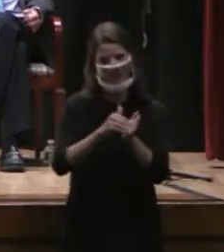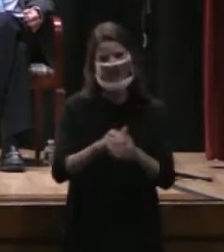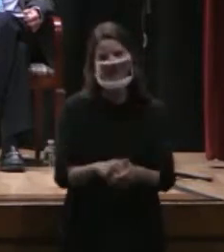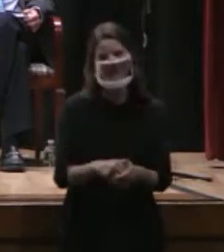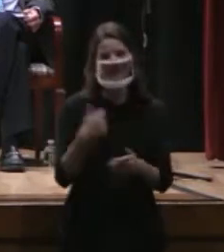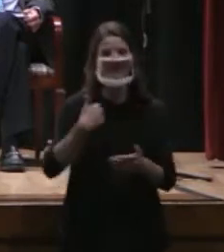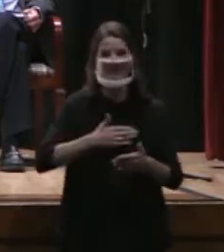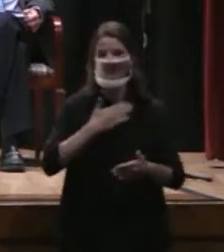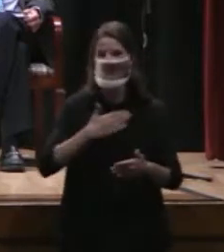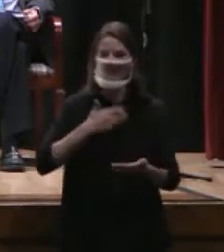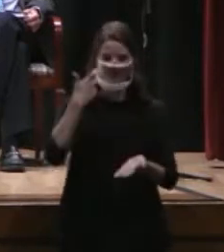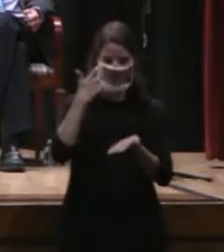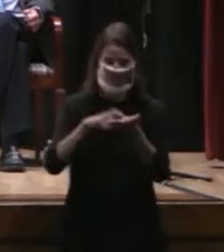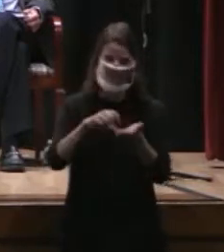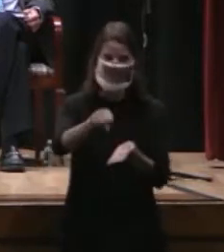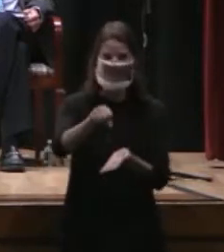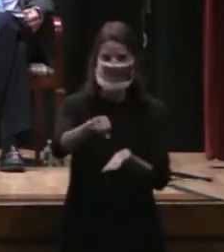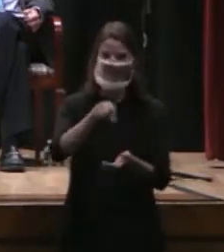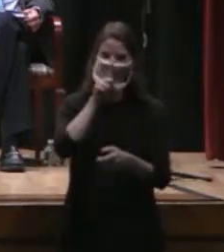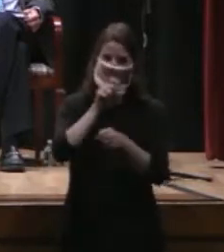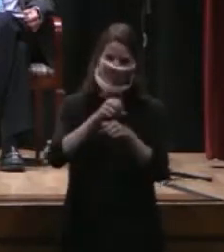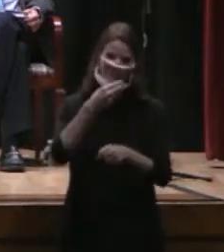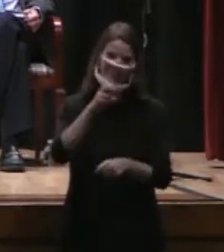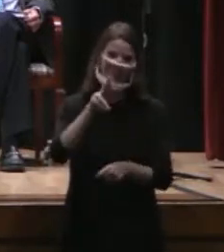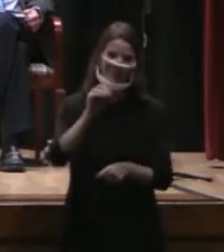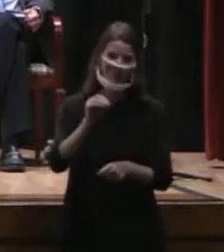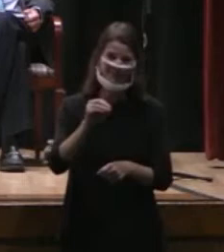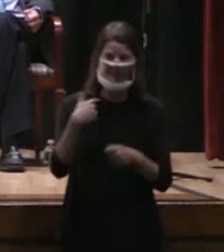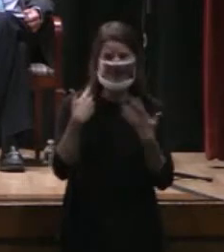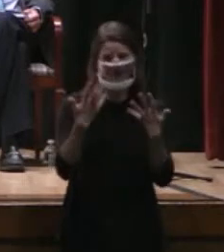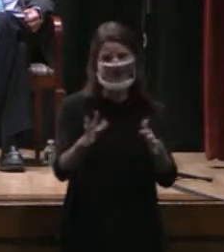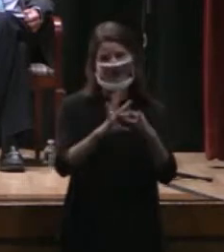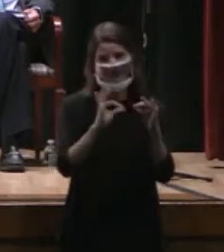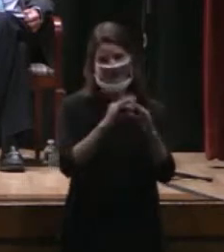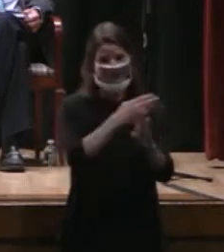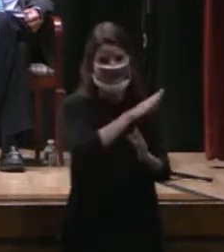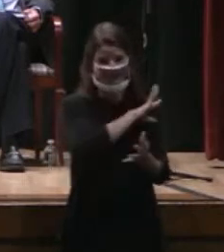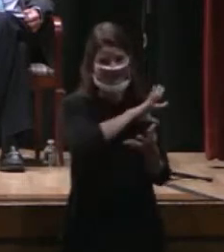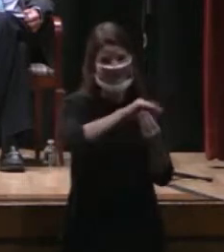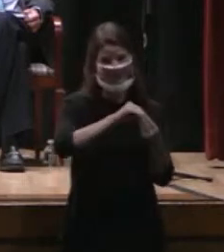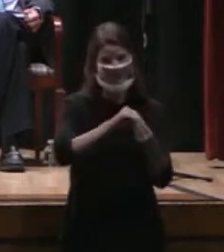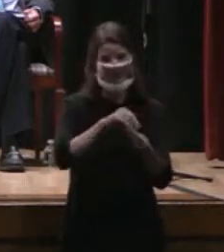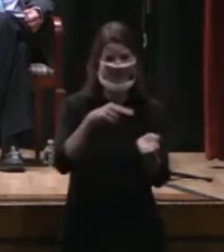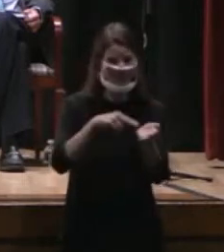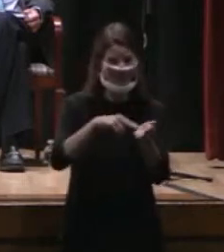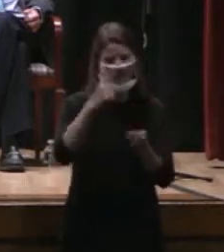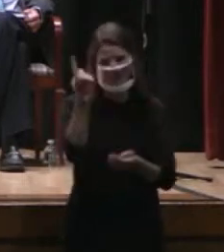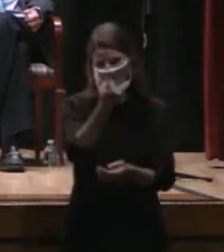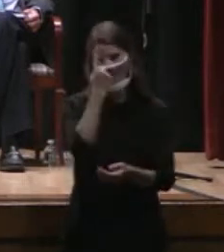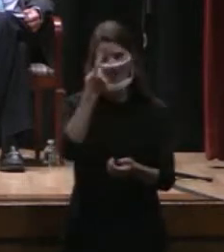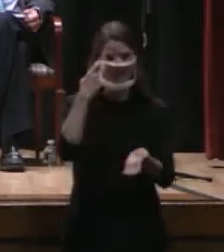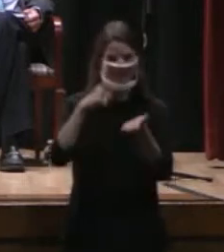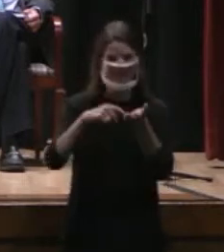that we are being recognized as such. But as I've said before, nurses have always been our heroes.